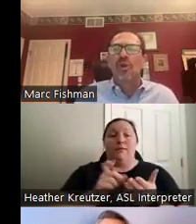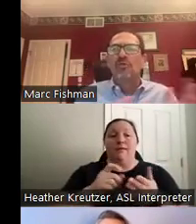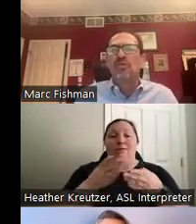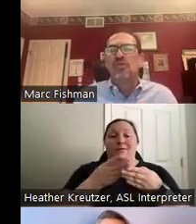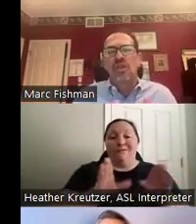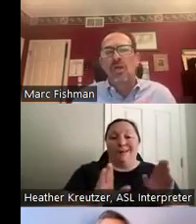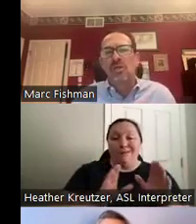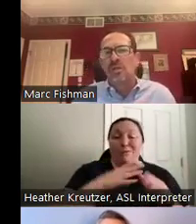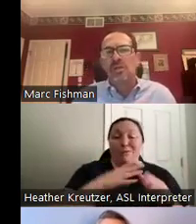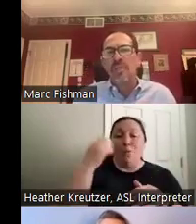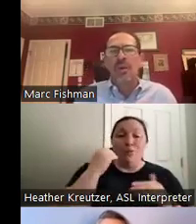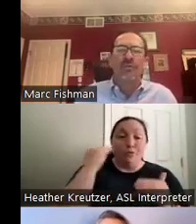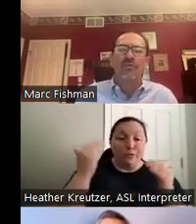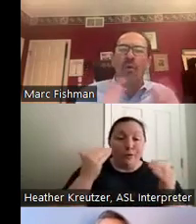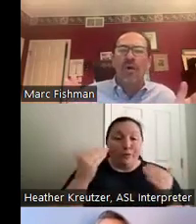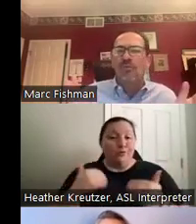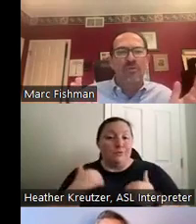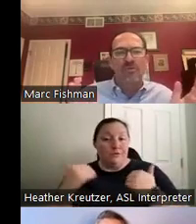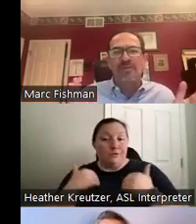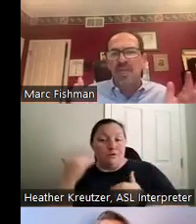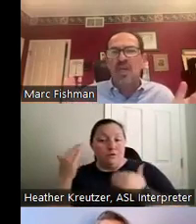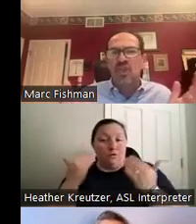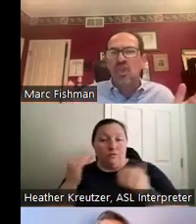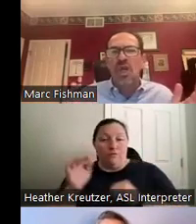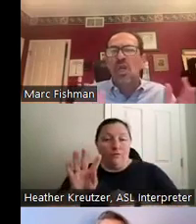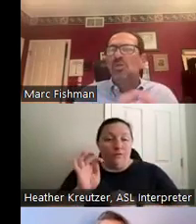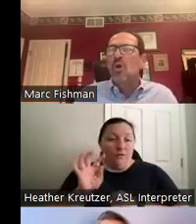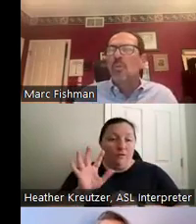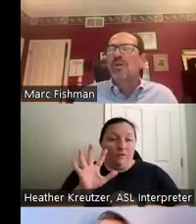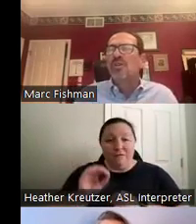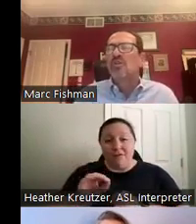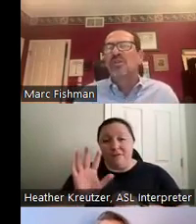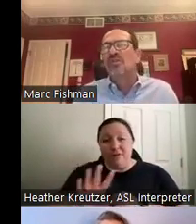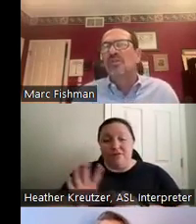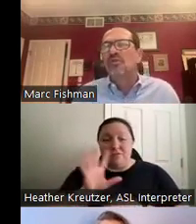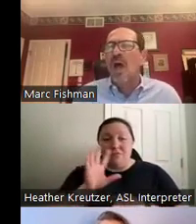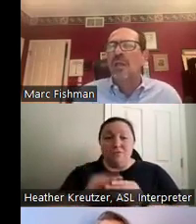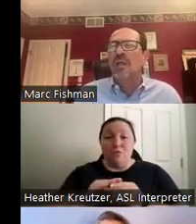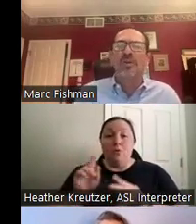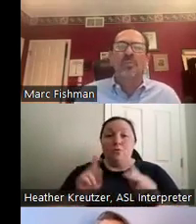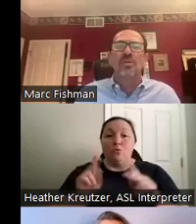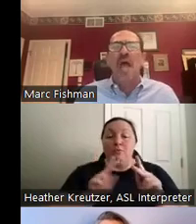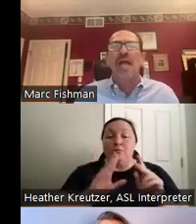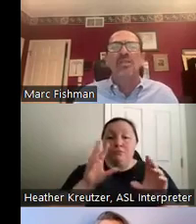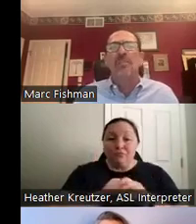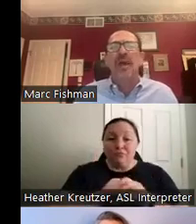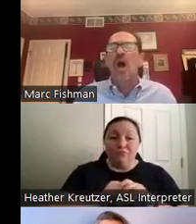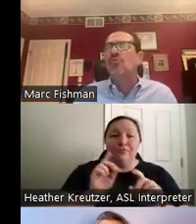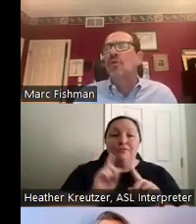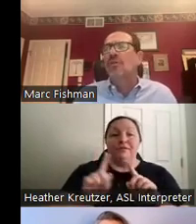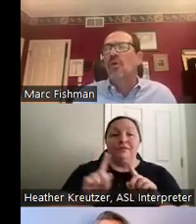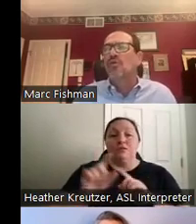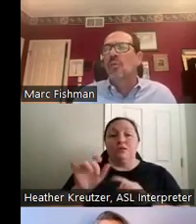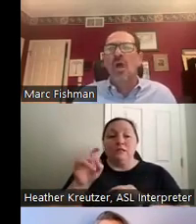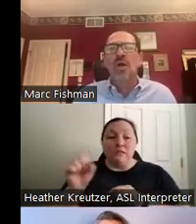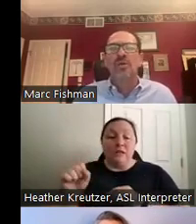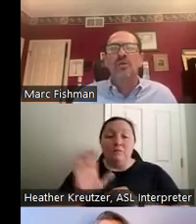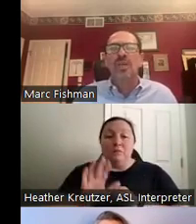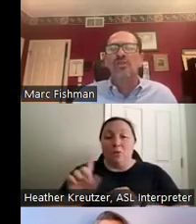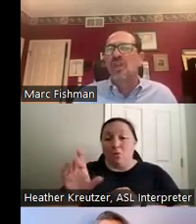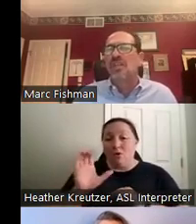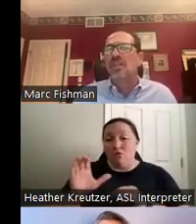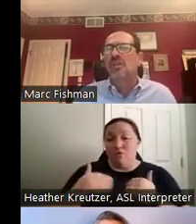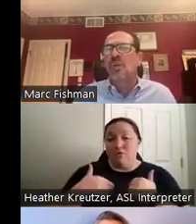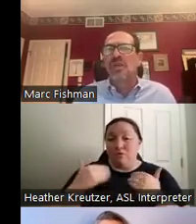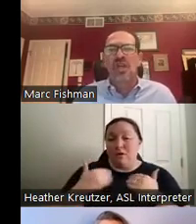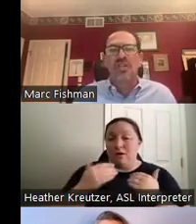the older adults versus the young adults. And there were 450-ish total participants at the trial at multiple sites, and about 100 of those were young